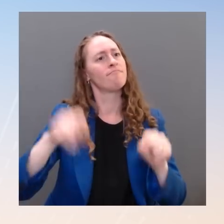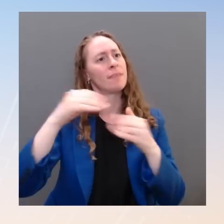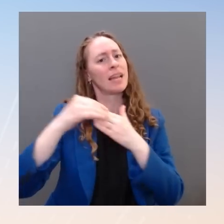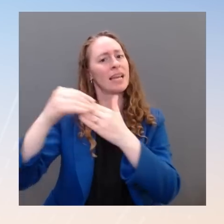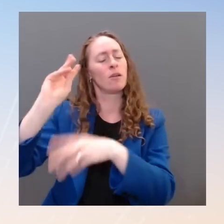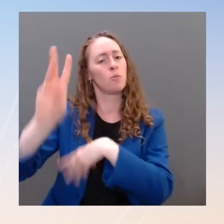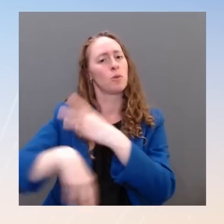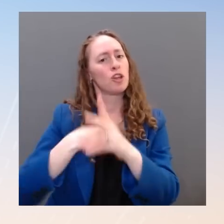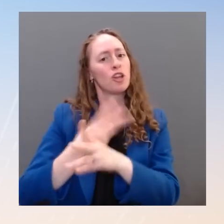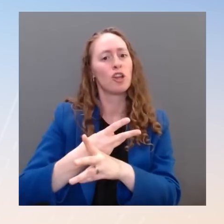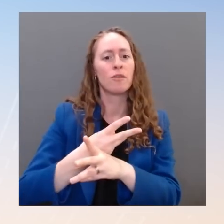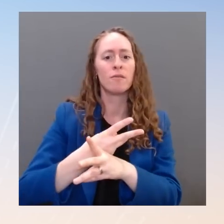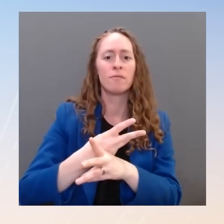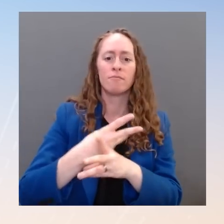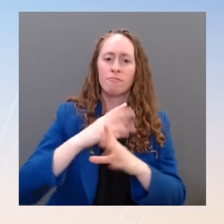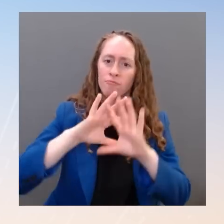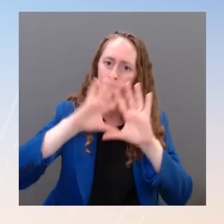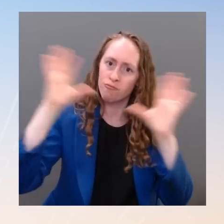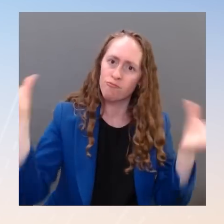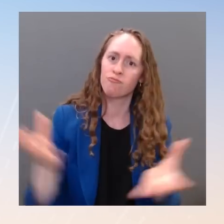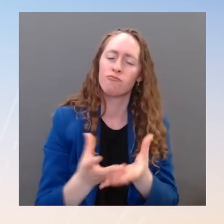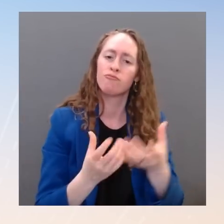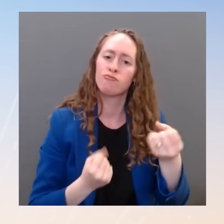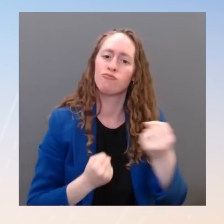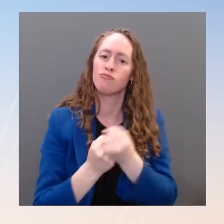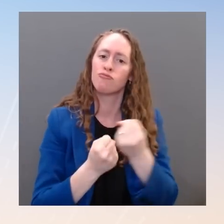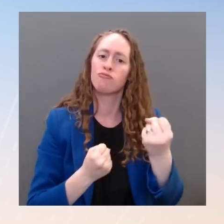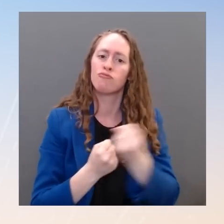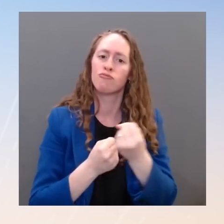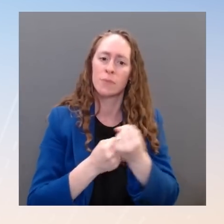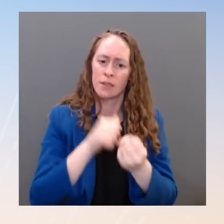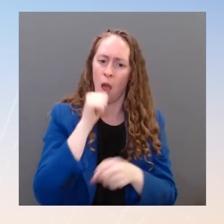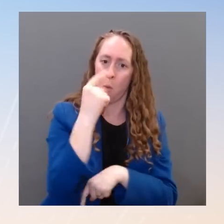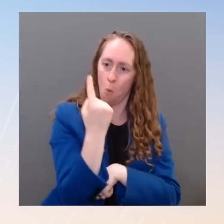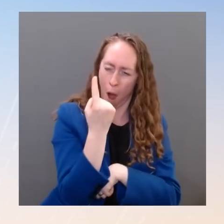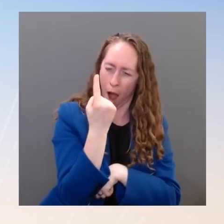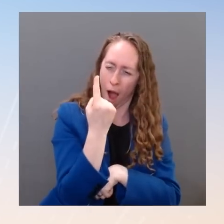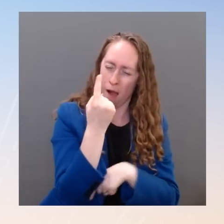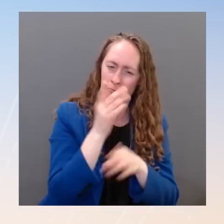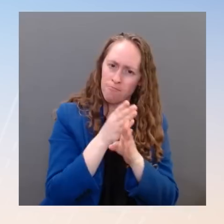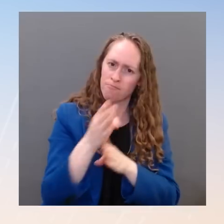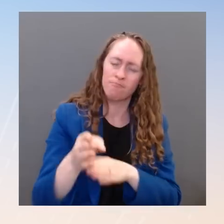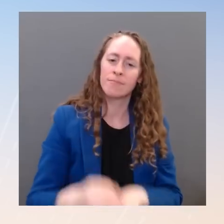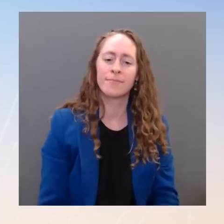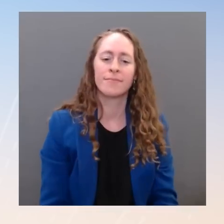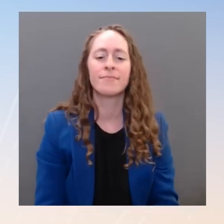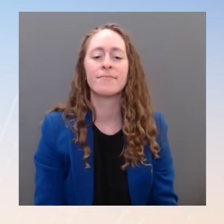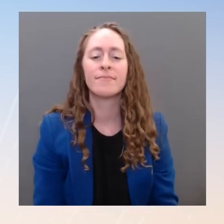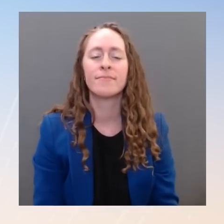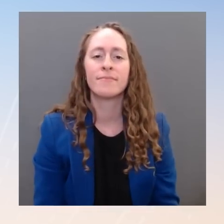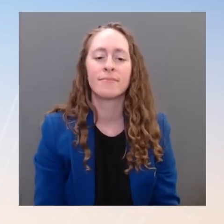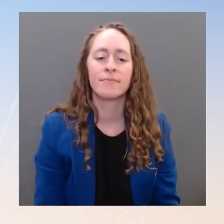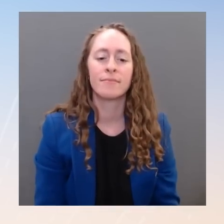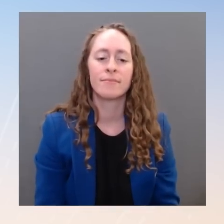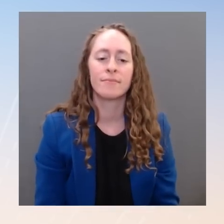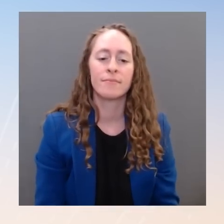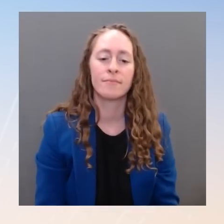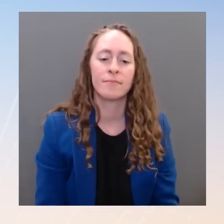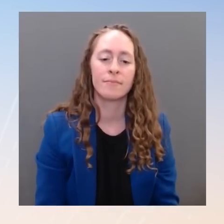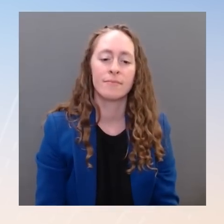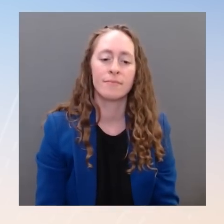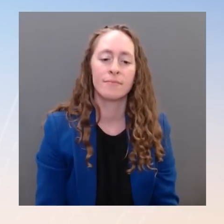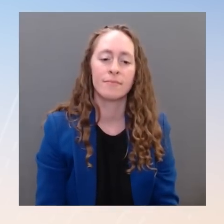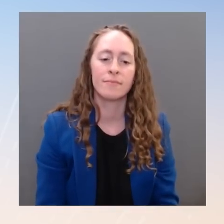on menthol, going back to the opposition in the black community. Talked to Congresswoman Frederica Wilson